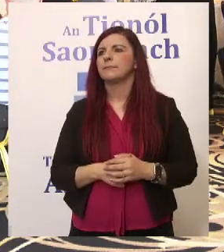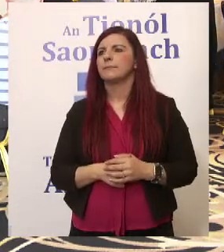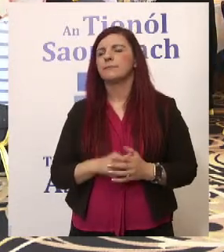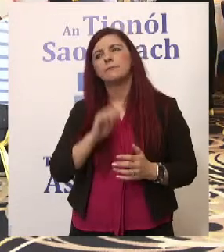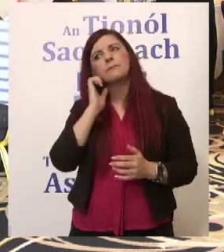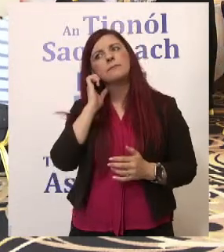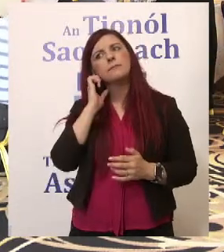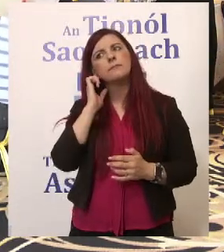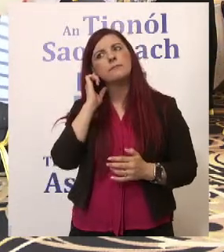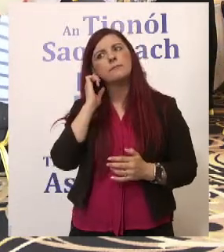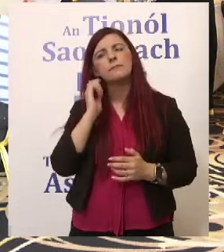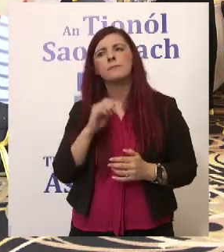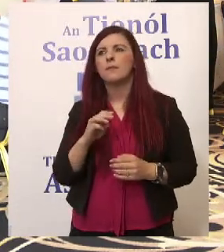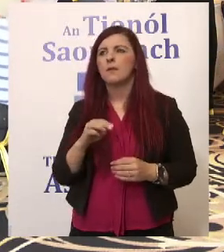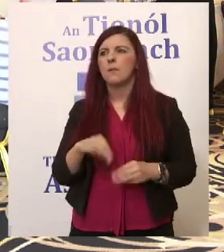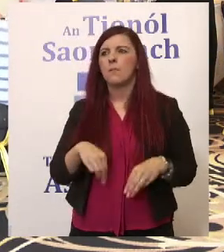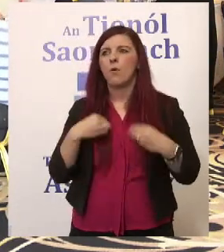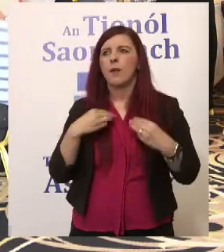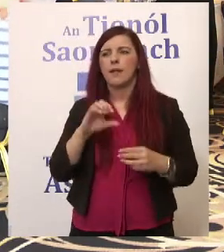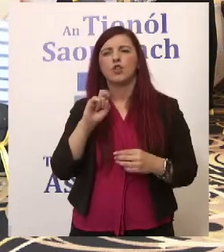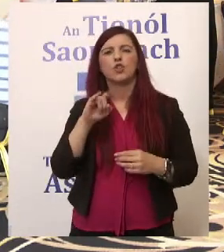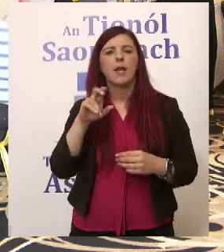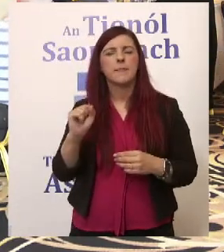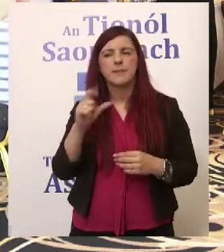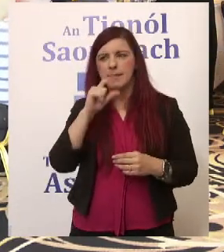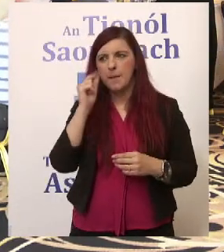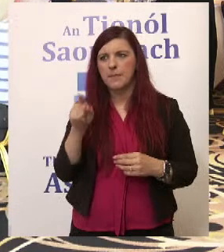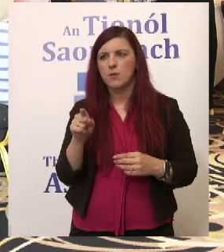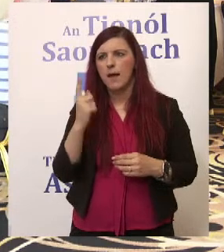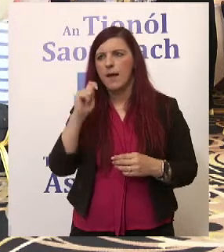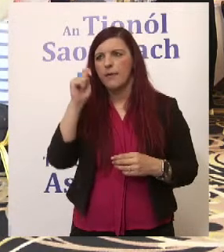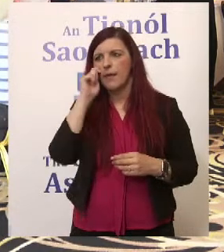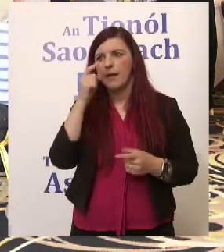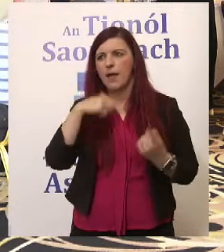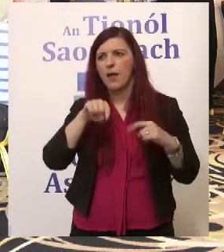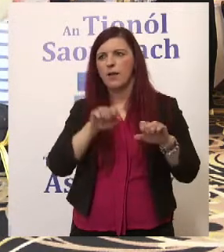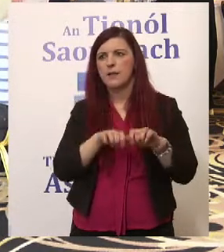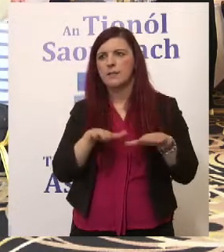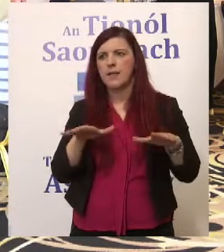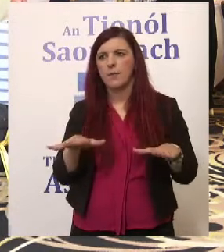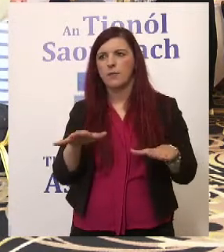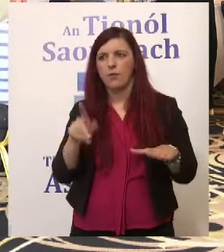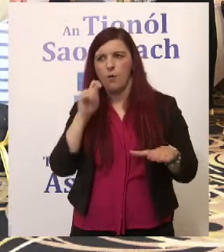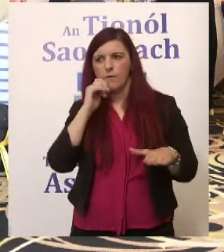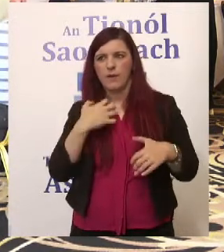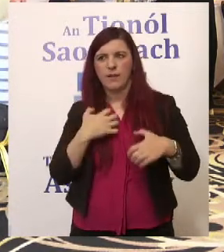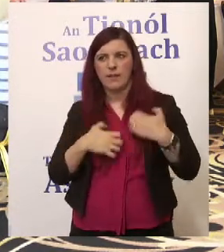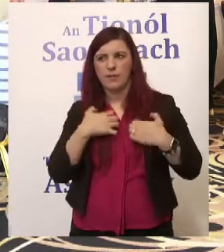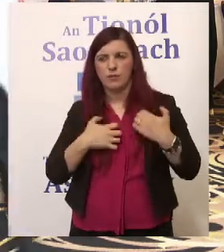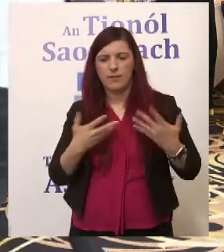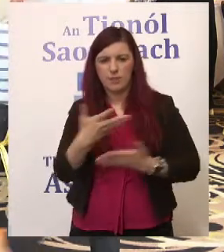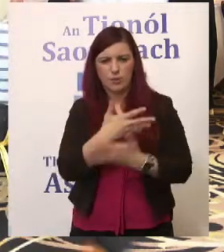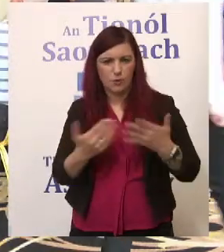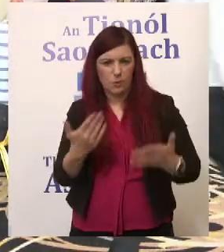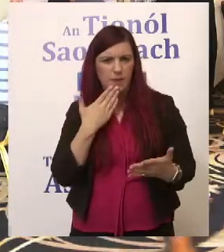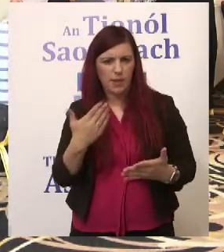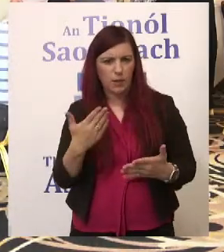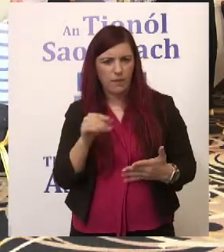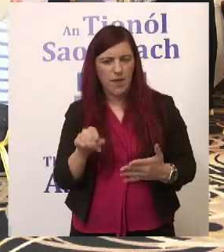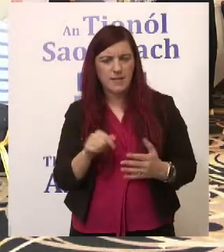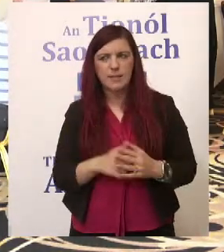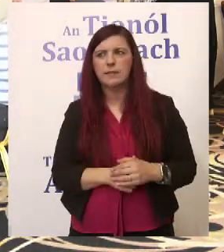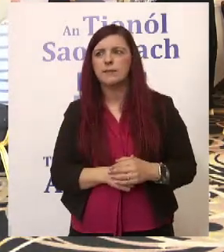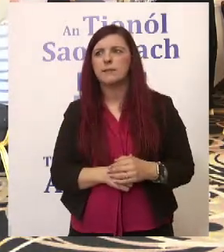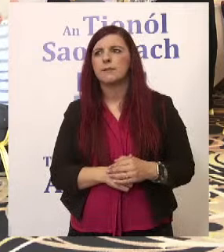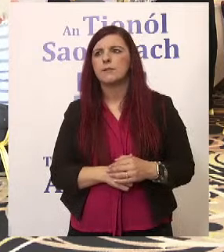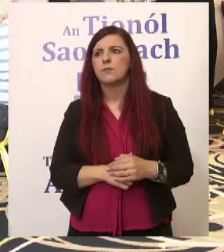Good morning, Dr. Reedy. James is my name, and I think our table found this a really interesting discussion, so thanks a million. I think